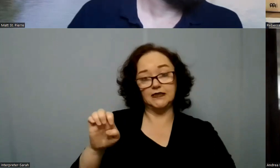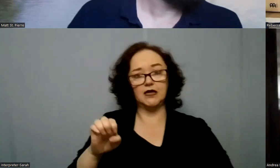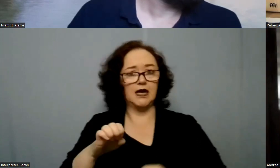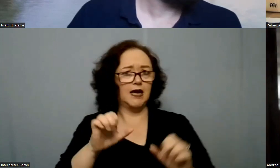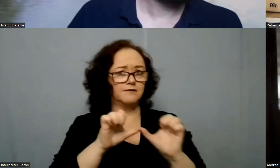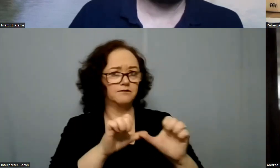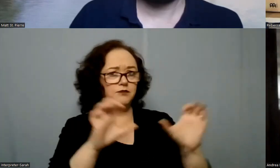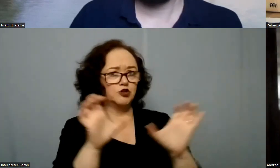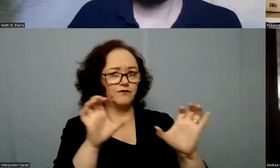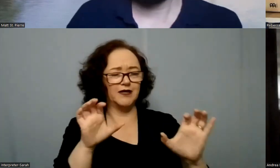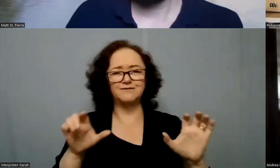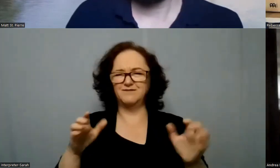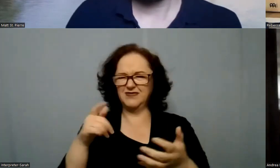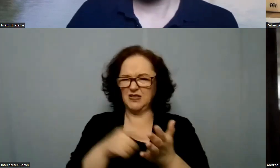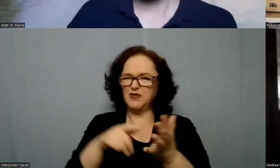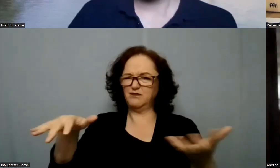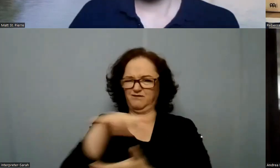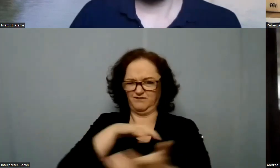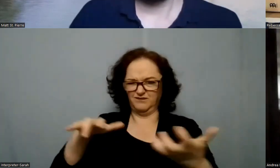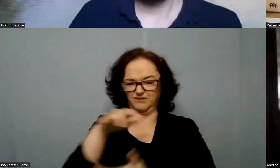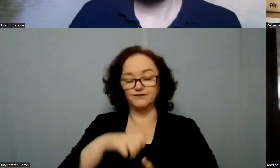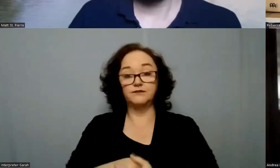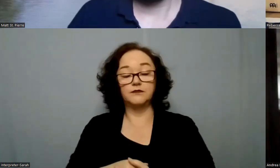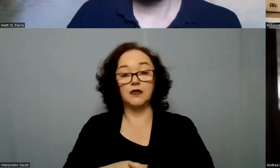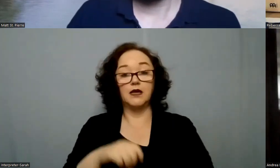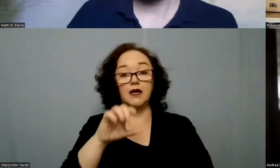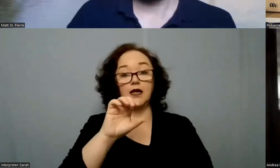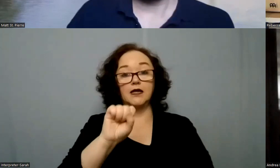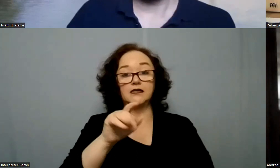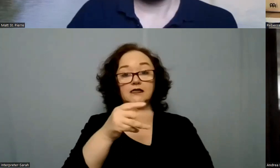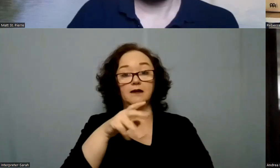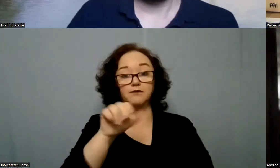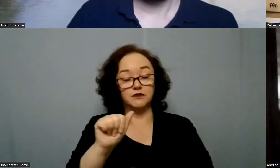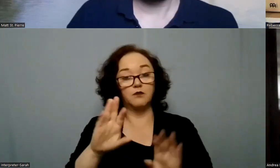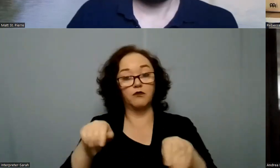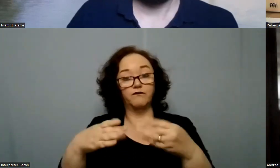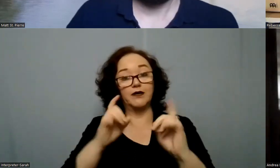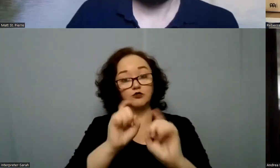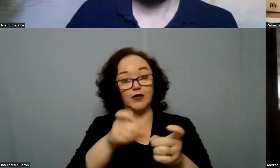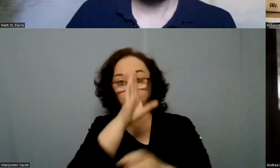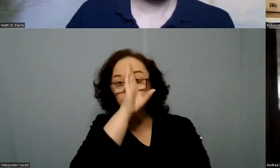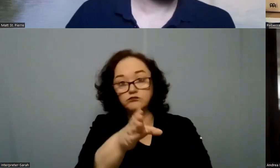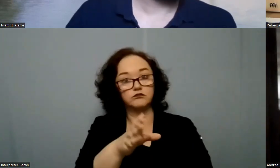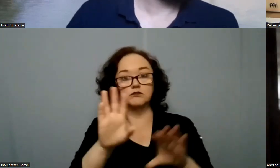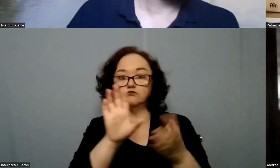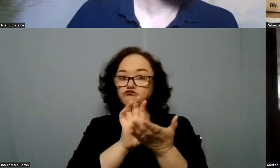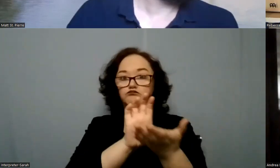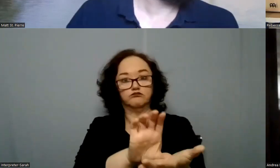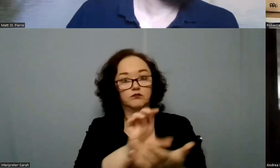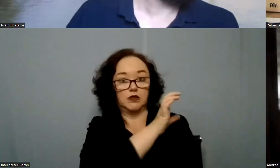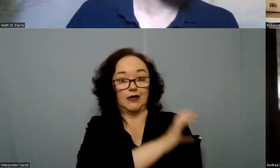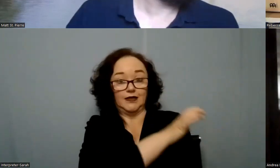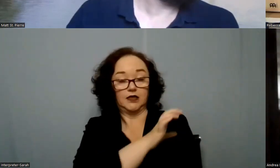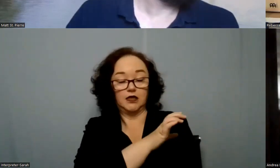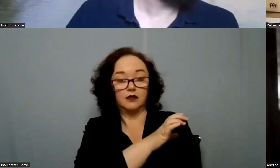So again, SAMHSA provides grants directly to clinics if they compete